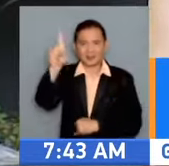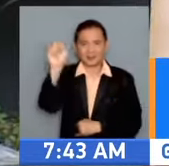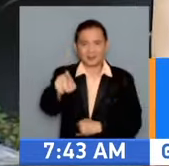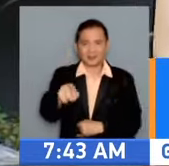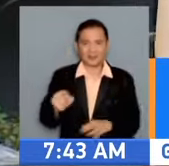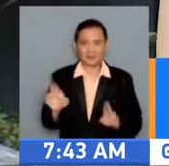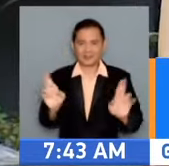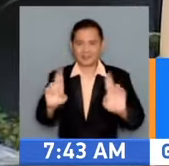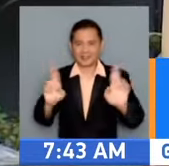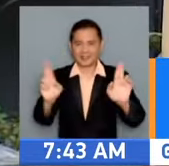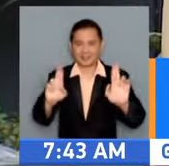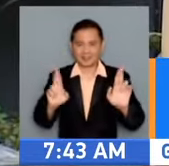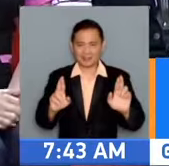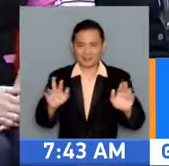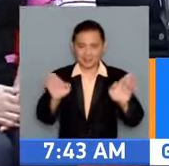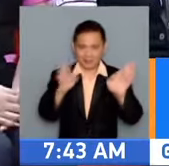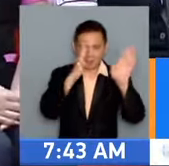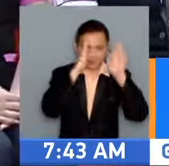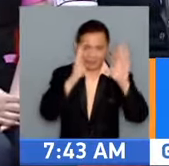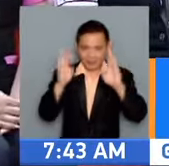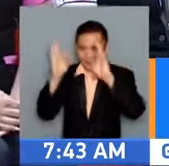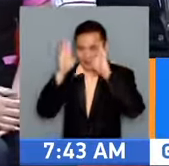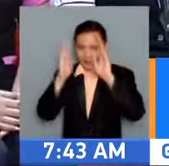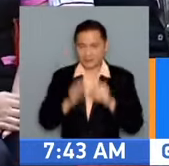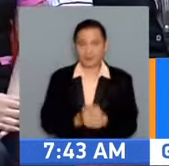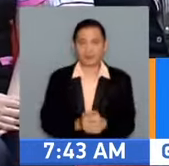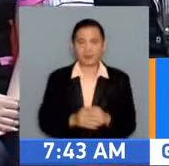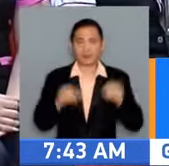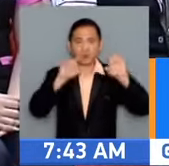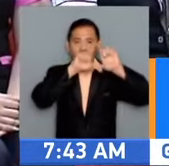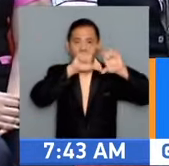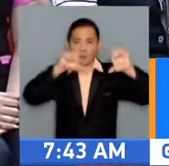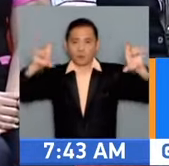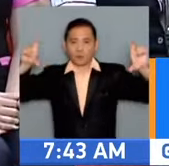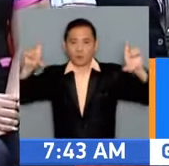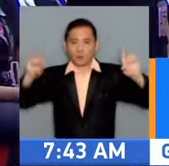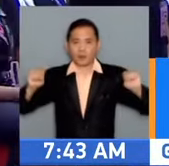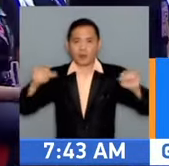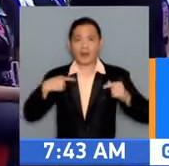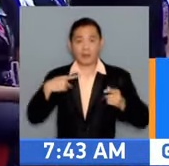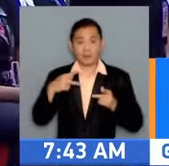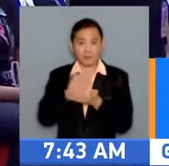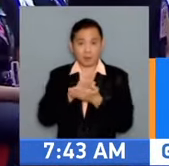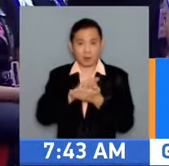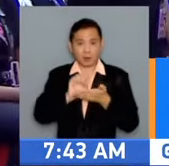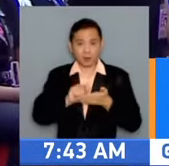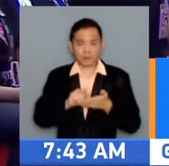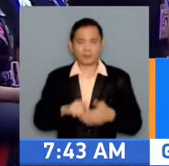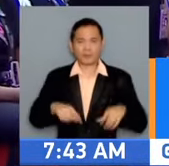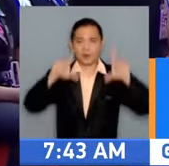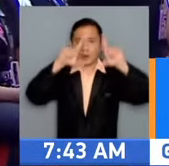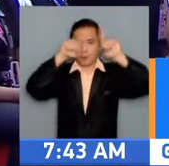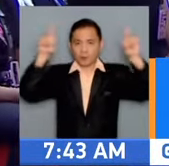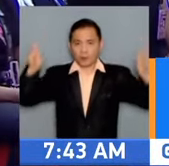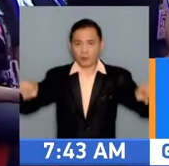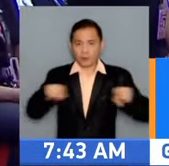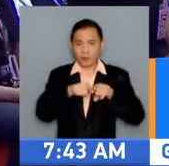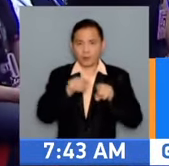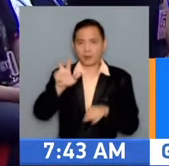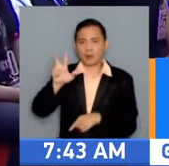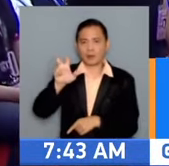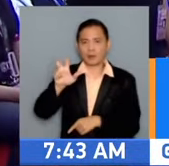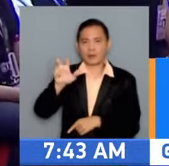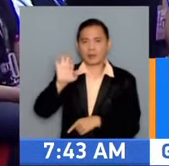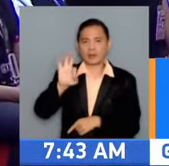Makinig, makinig. The area of a rectangle, if you have pen and paper, or the area of a rectangle is 396 square